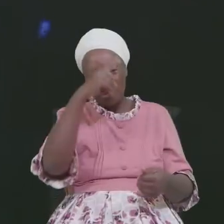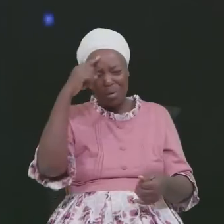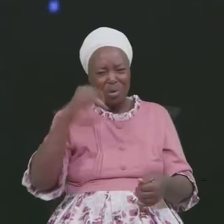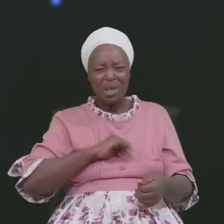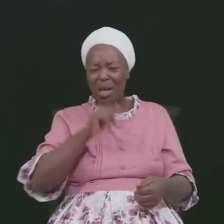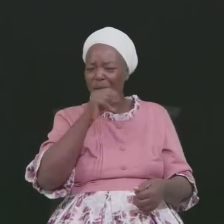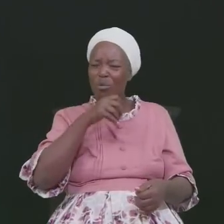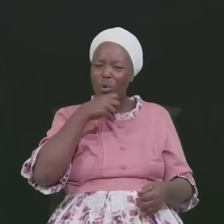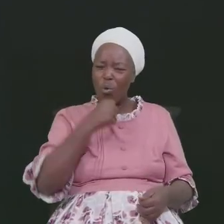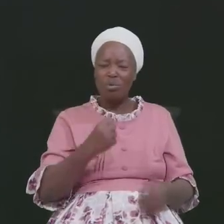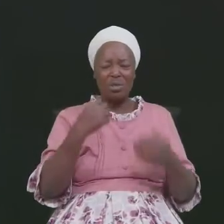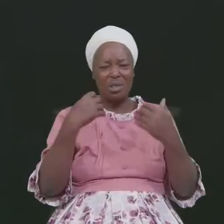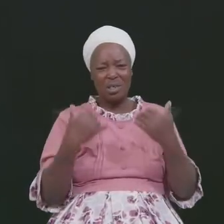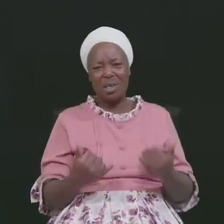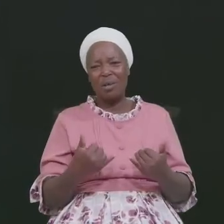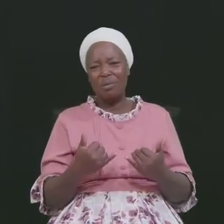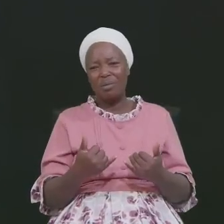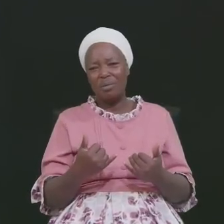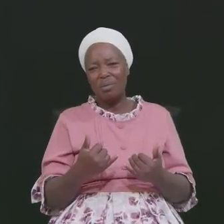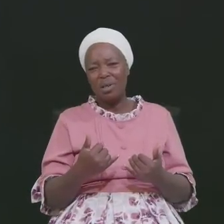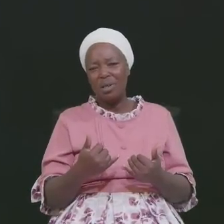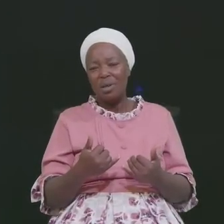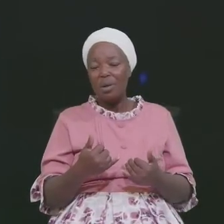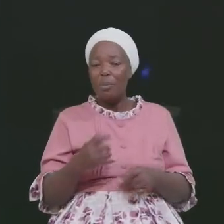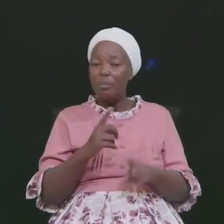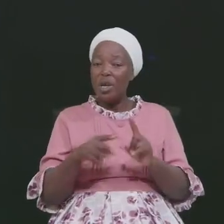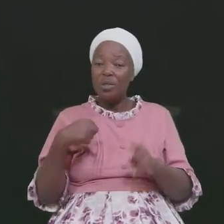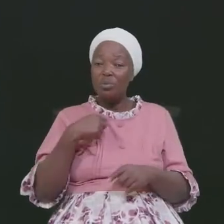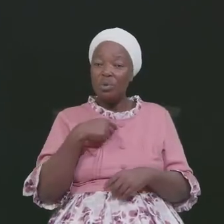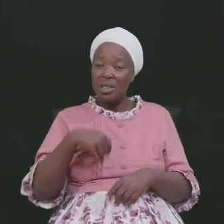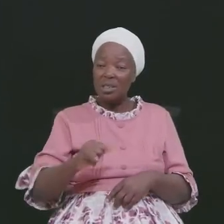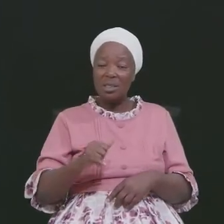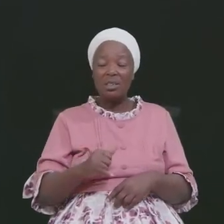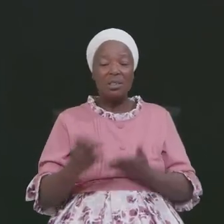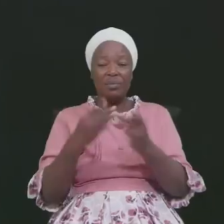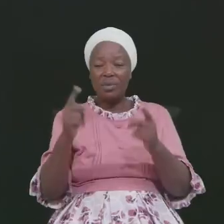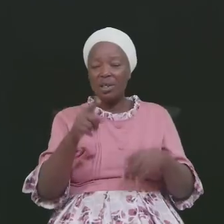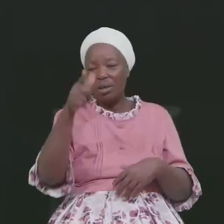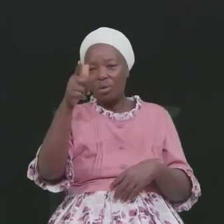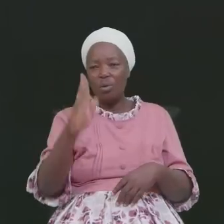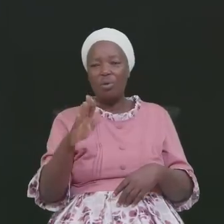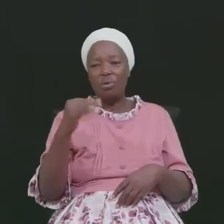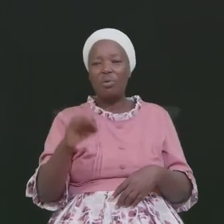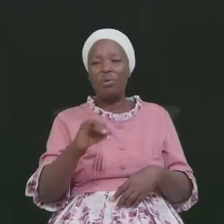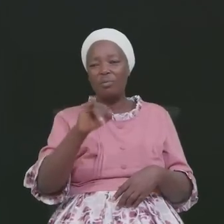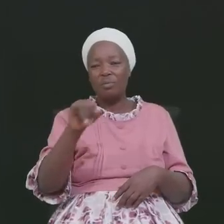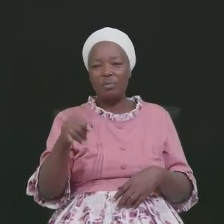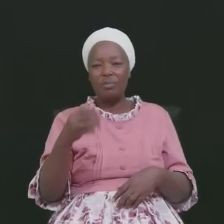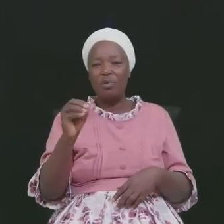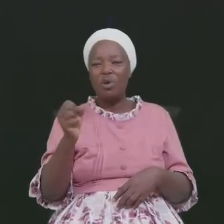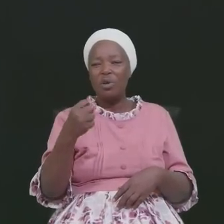sir? We're still serving the God of Caleb. And we're still serving the